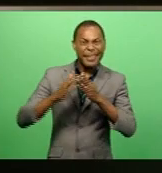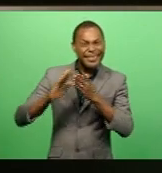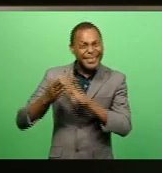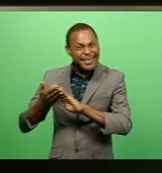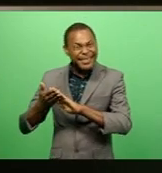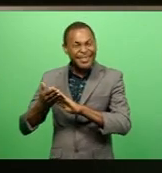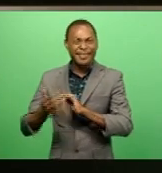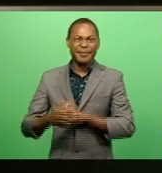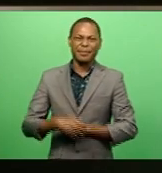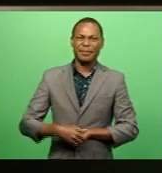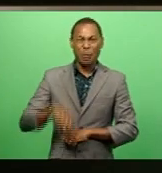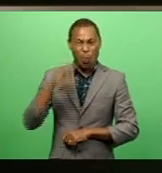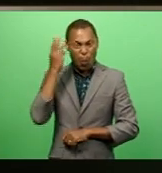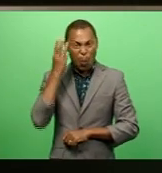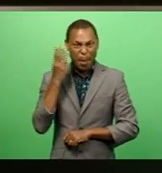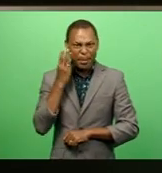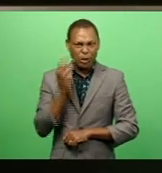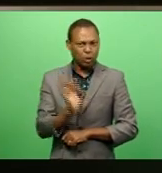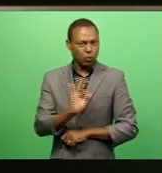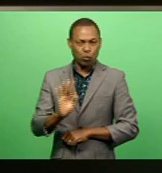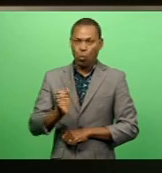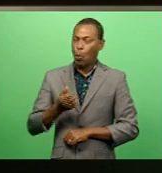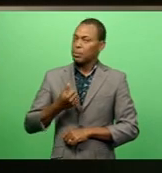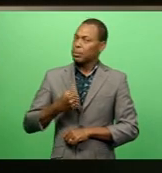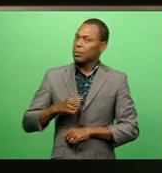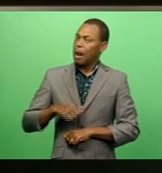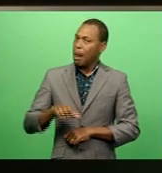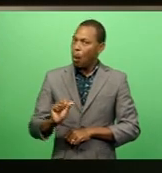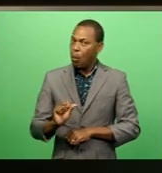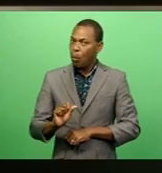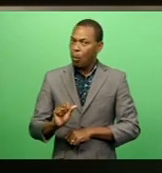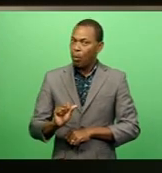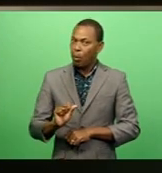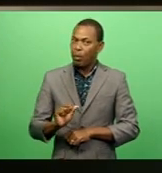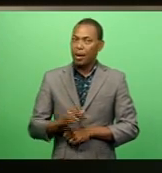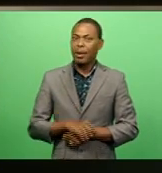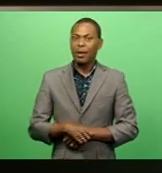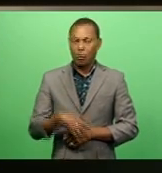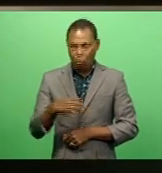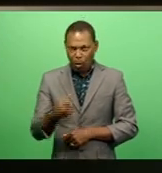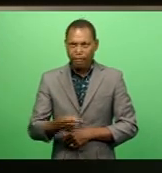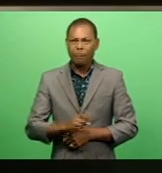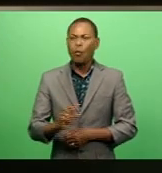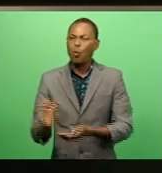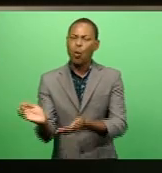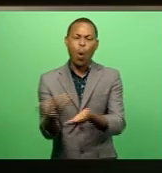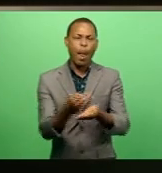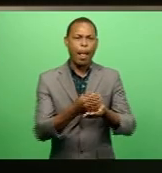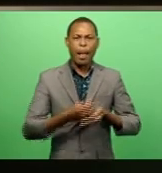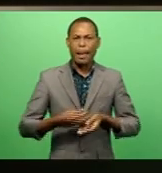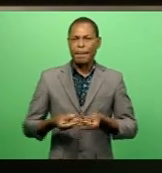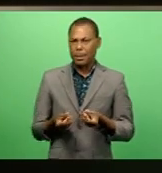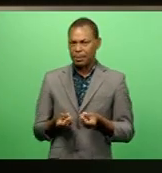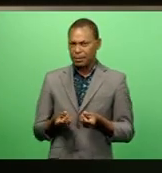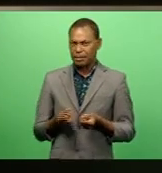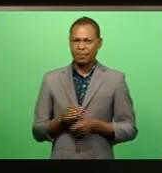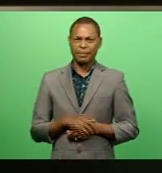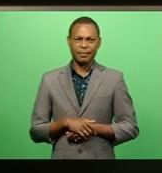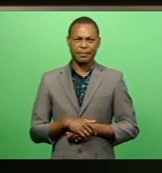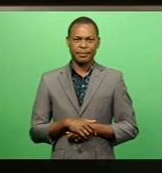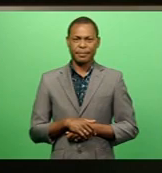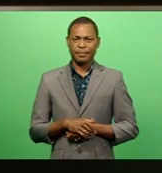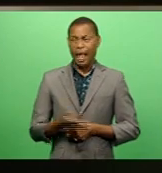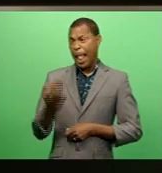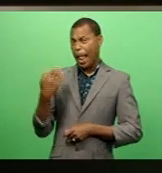whereby women are not allowed or disapproves for them to raise or collect money. Also, meanwhile, until last